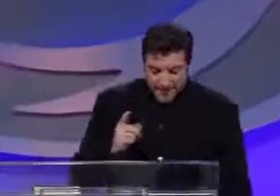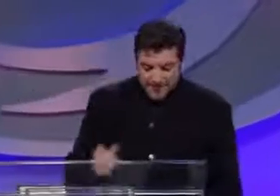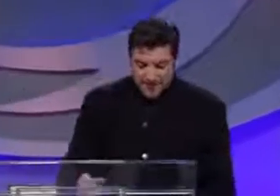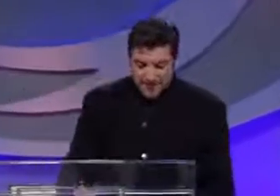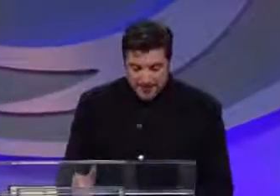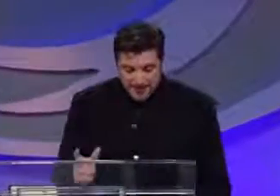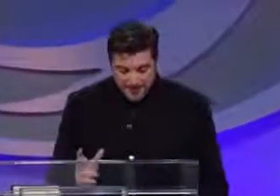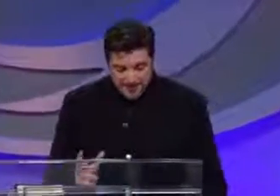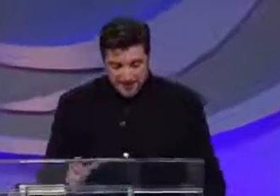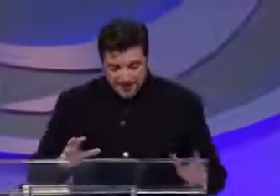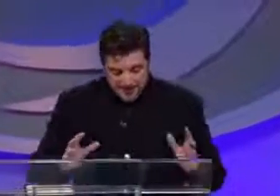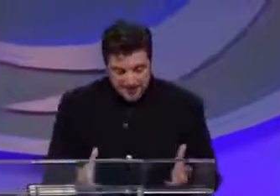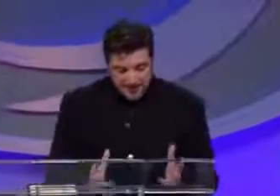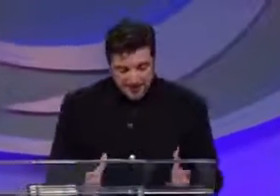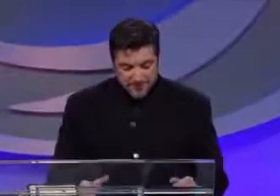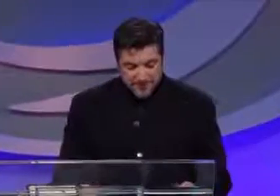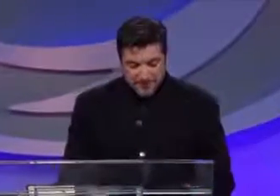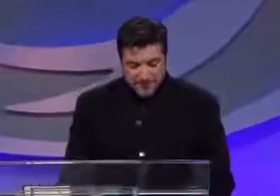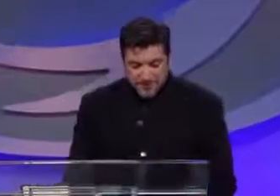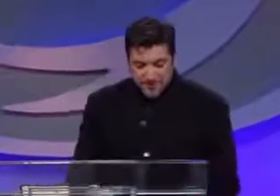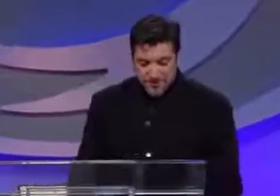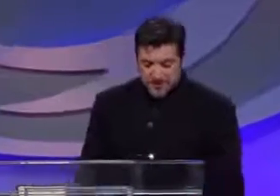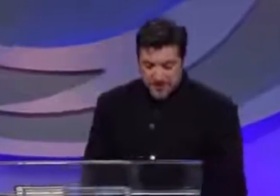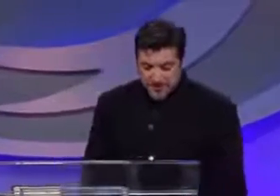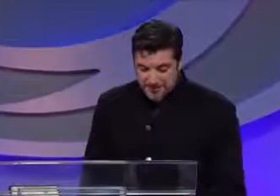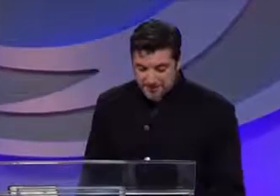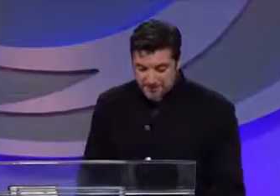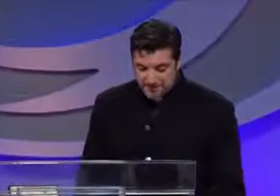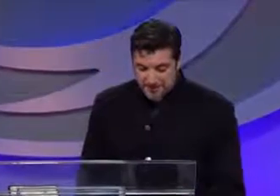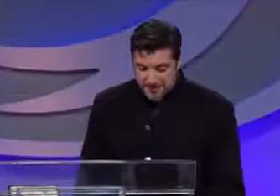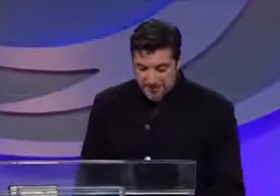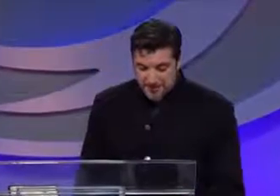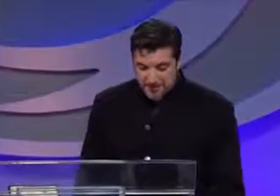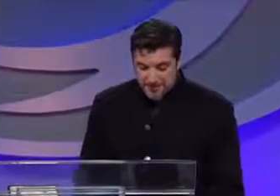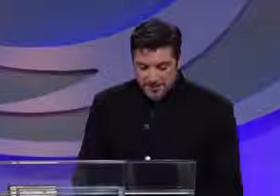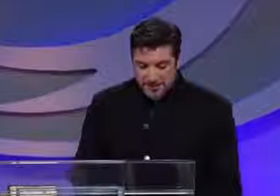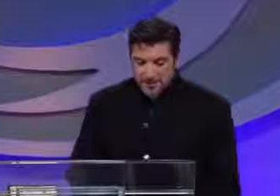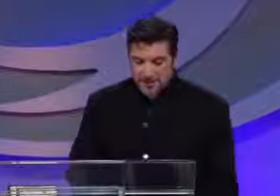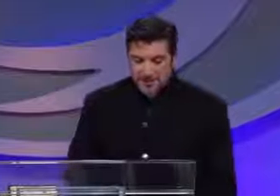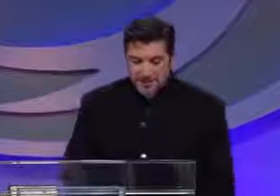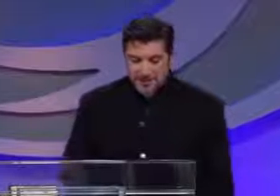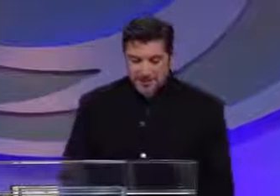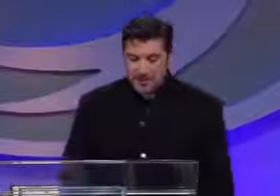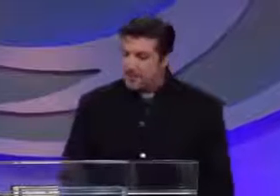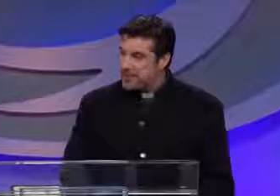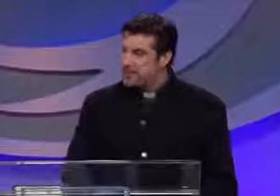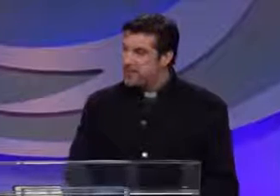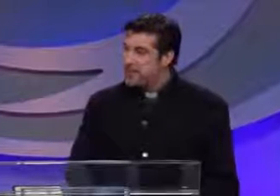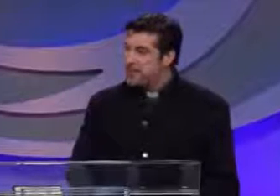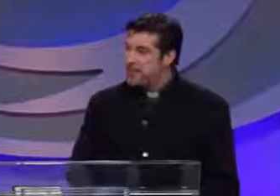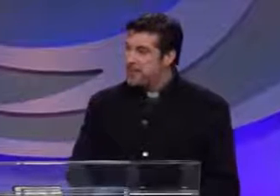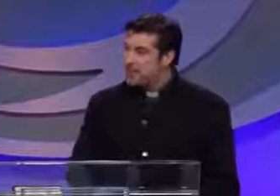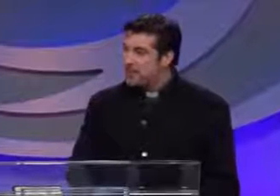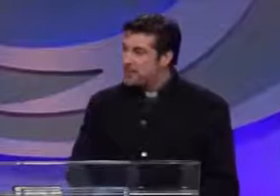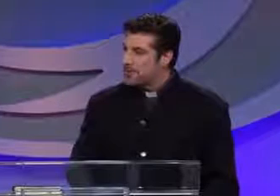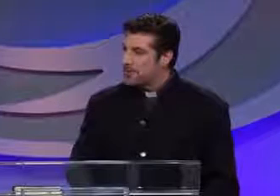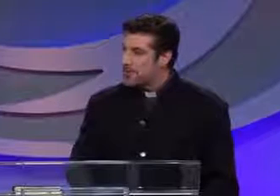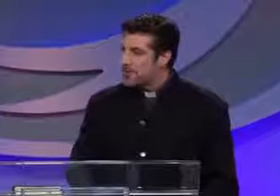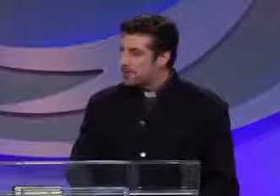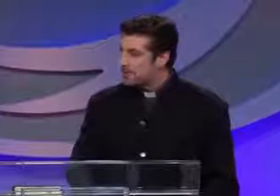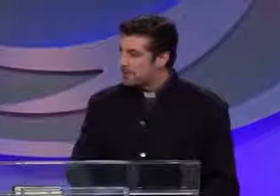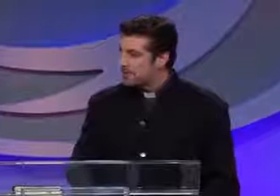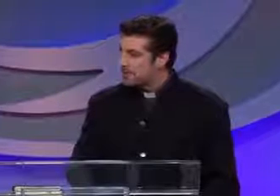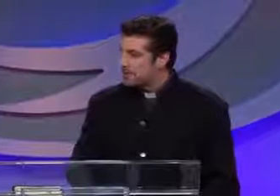And I need you to at least understand a little bit of the history behind this, because we are living in an incredibly